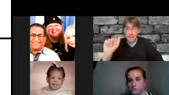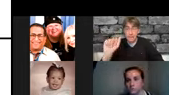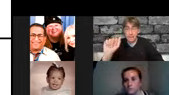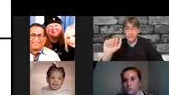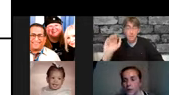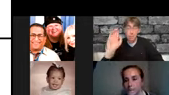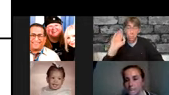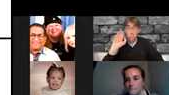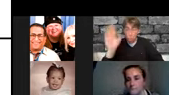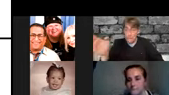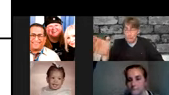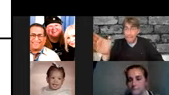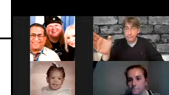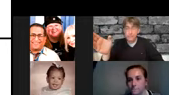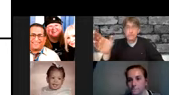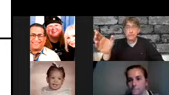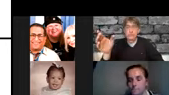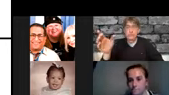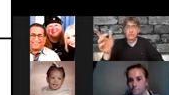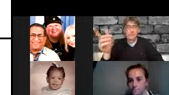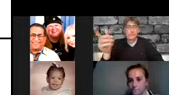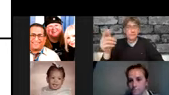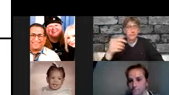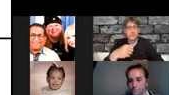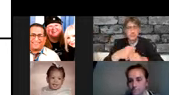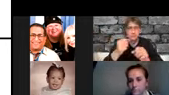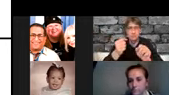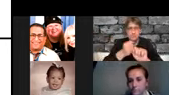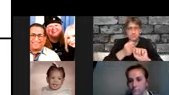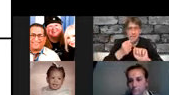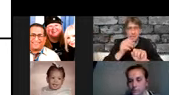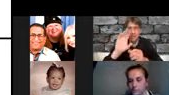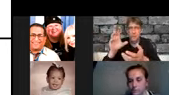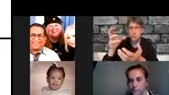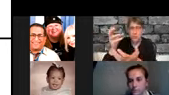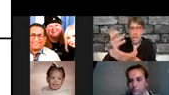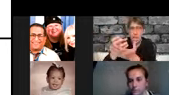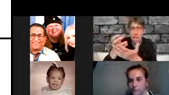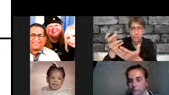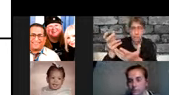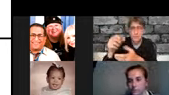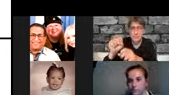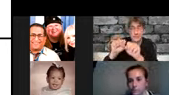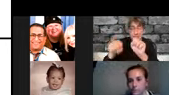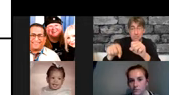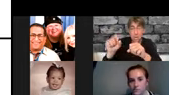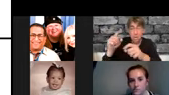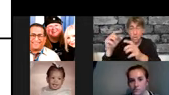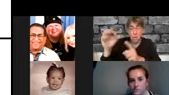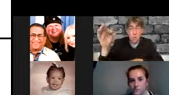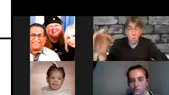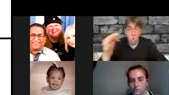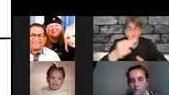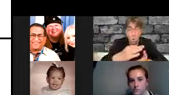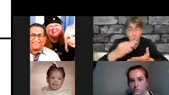make these cash systems usable with coins? Because a lot of the